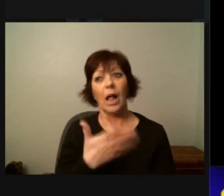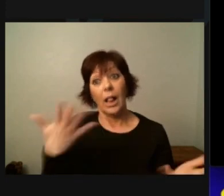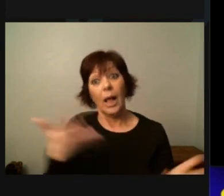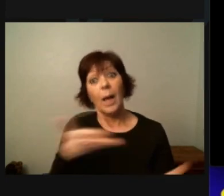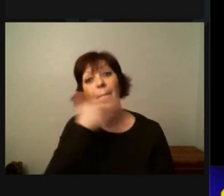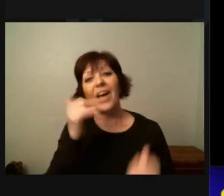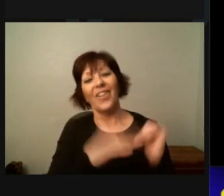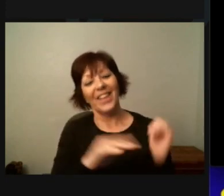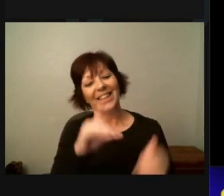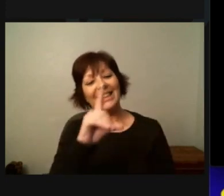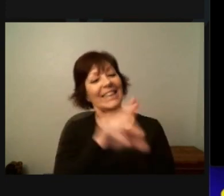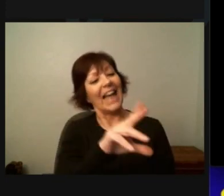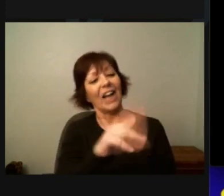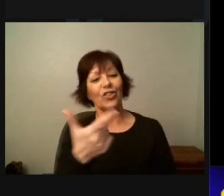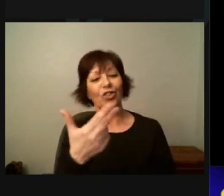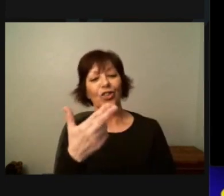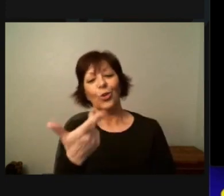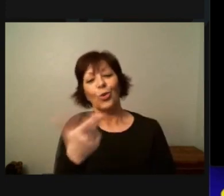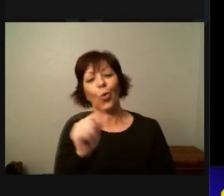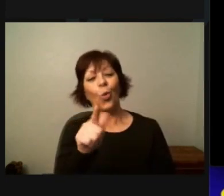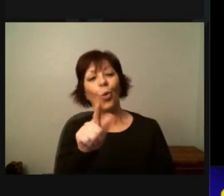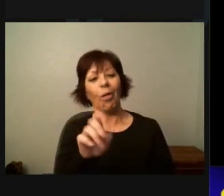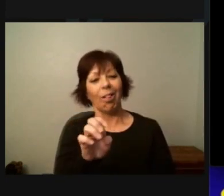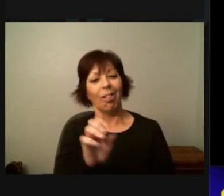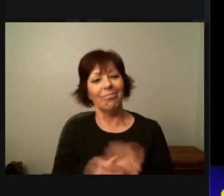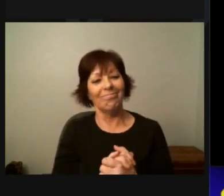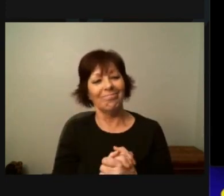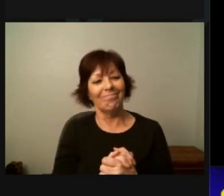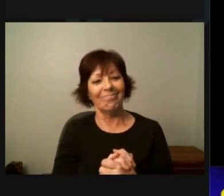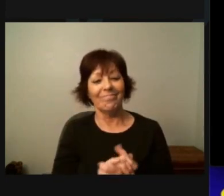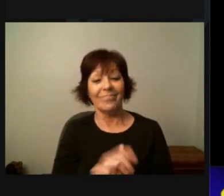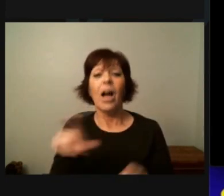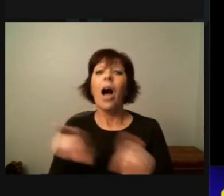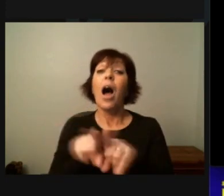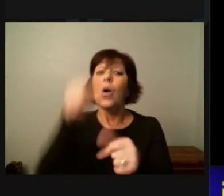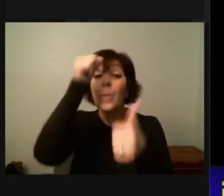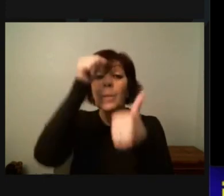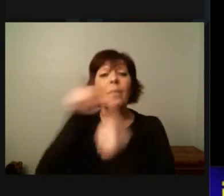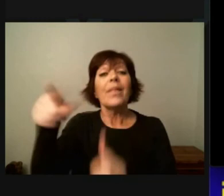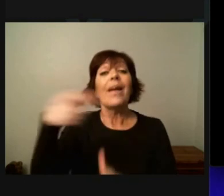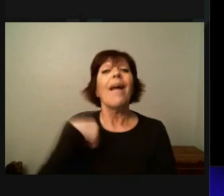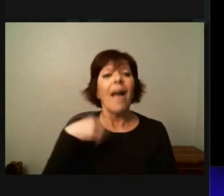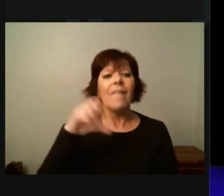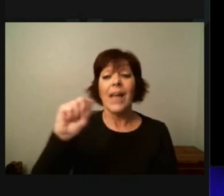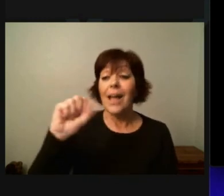Dr. Google. And remember, they have the ASL videos on there.